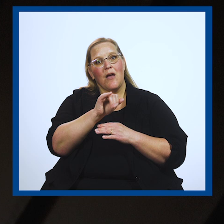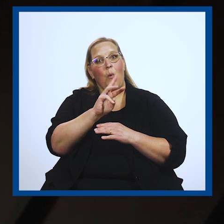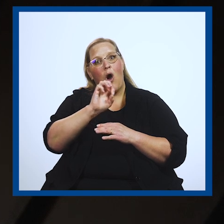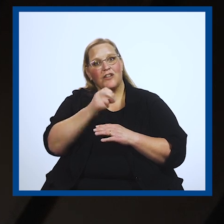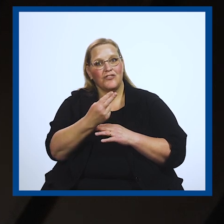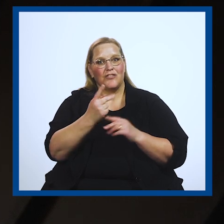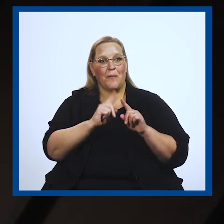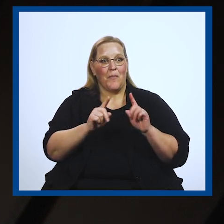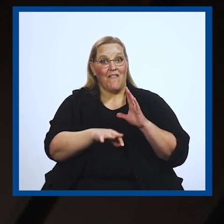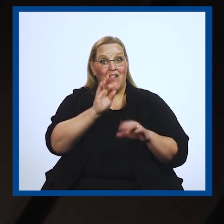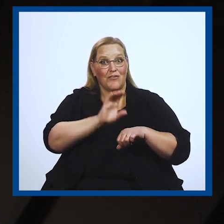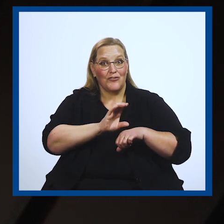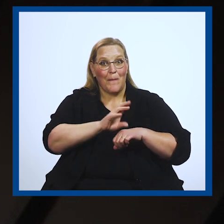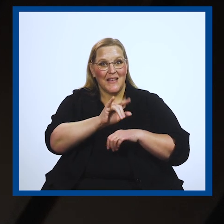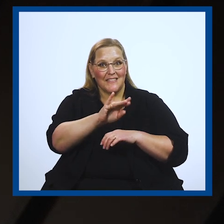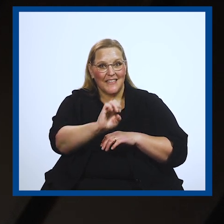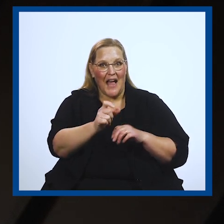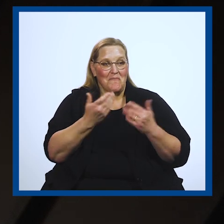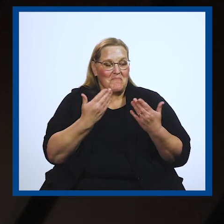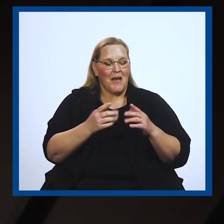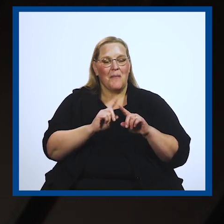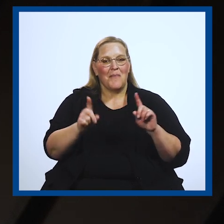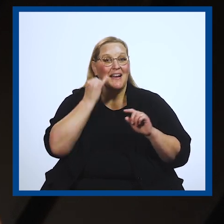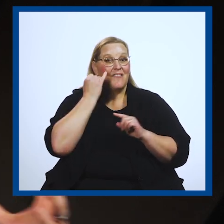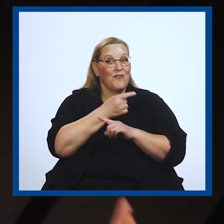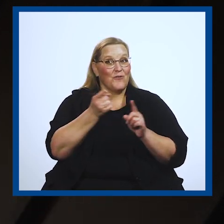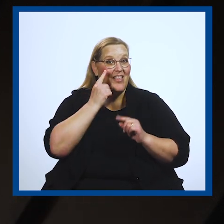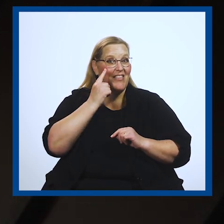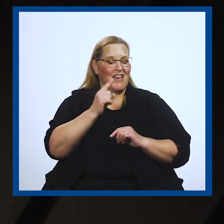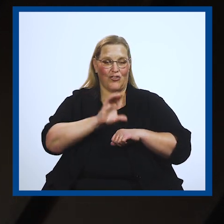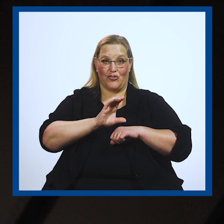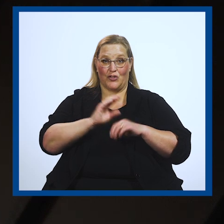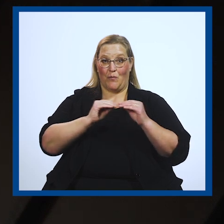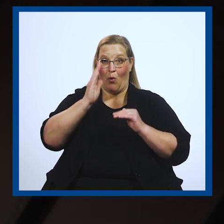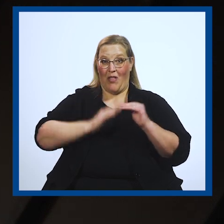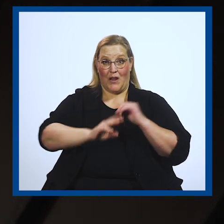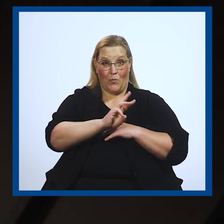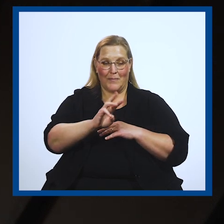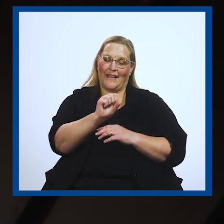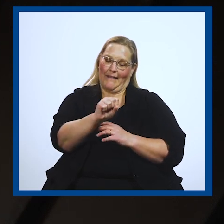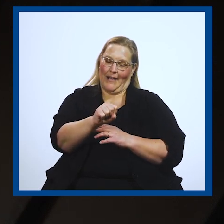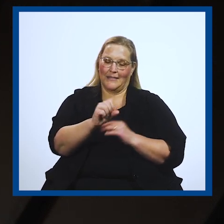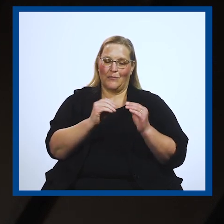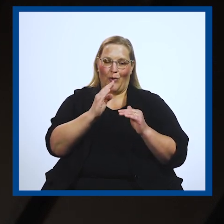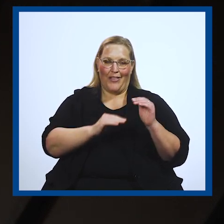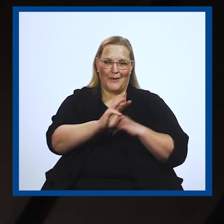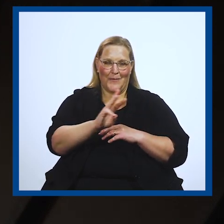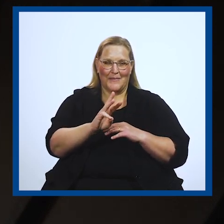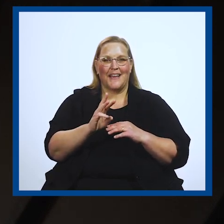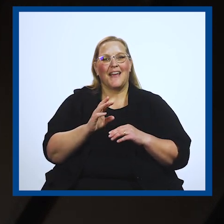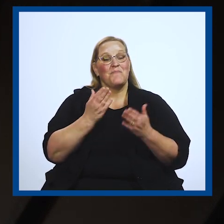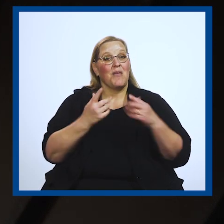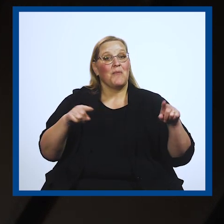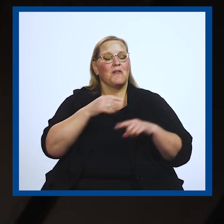you, and we want you to connect to us. And if you're thinking, is this church more than a website? Yes, we are. And maybe you're wondering